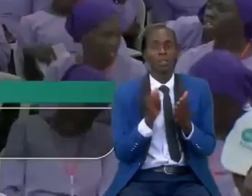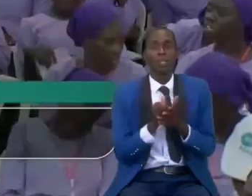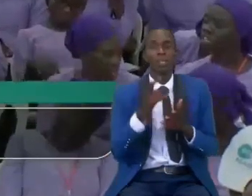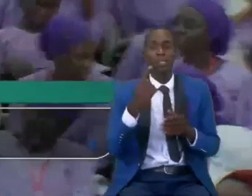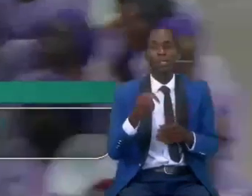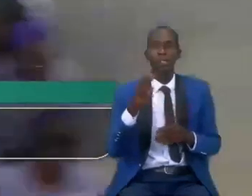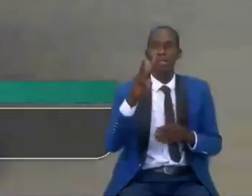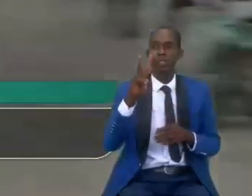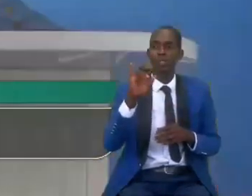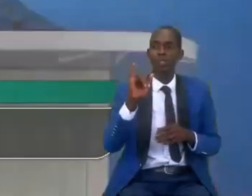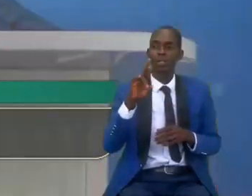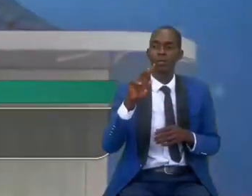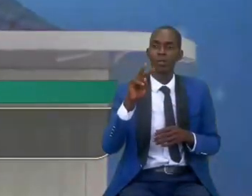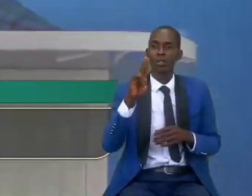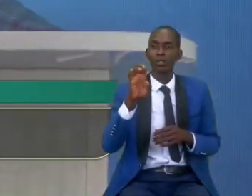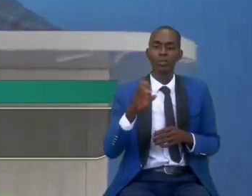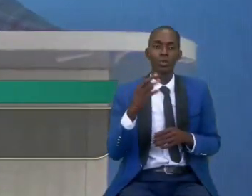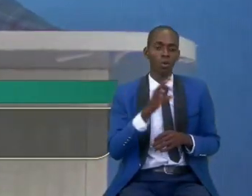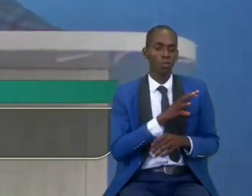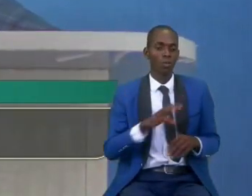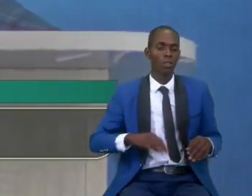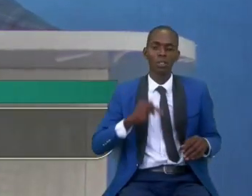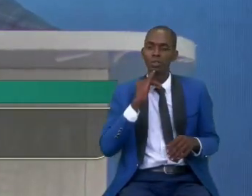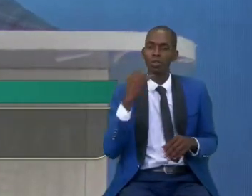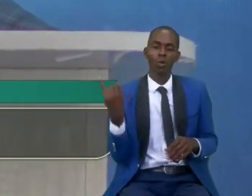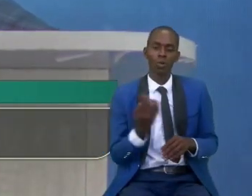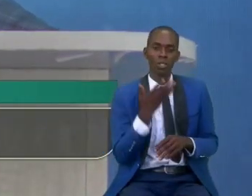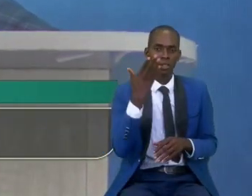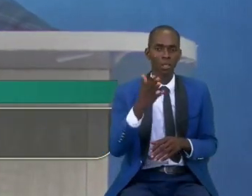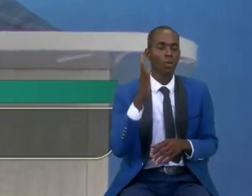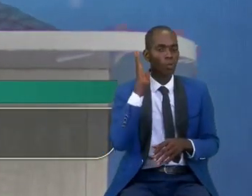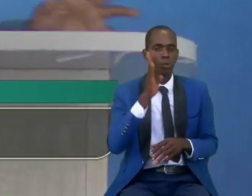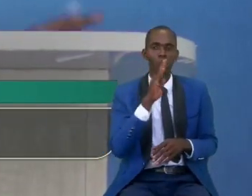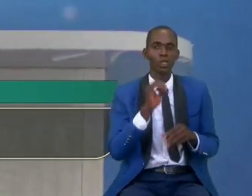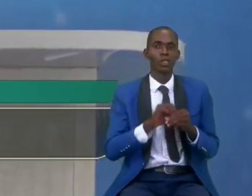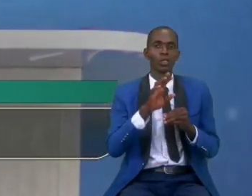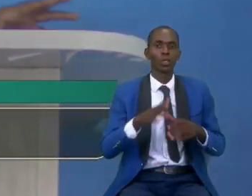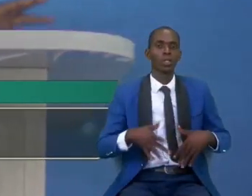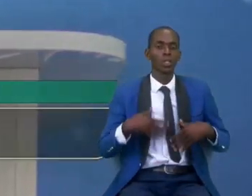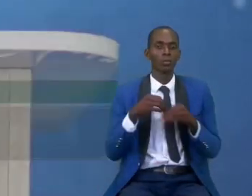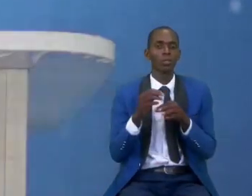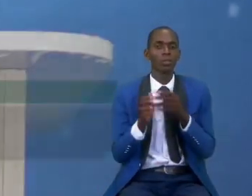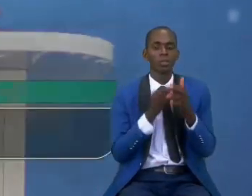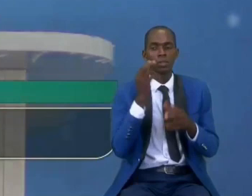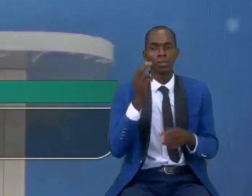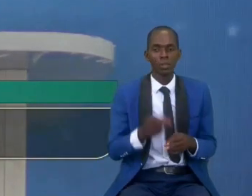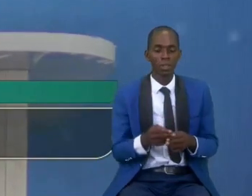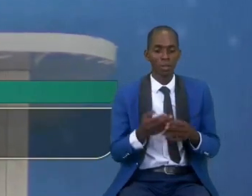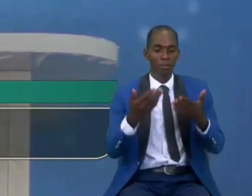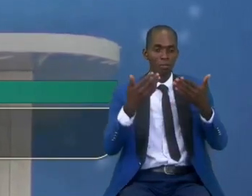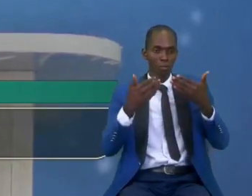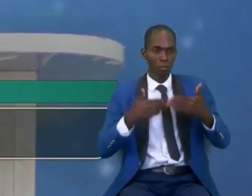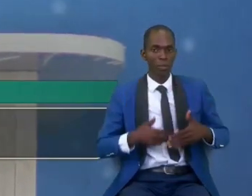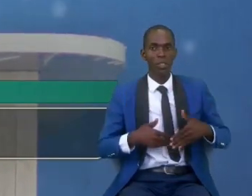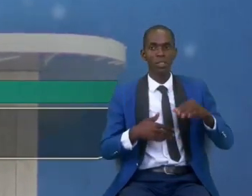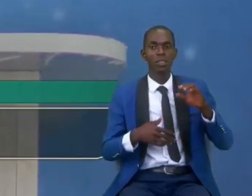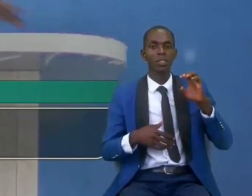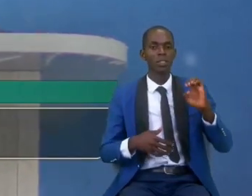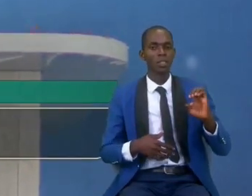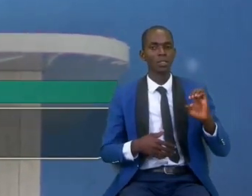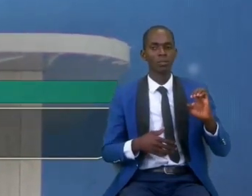in Jesus' name. If there is enablement, he enabled me, he enables us,